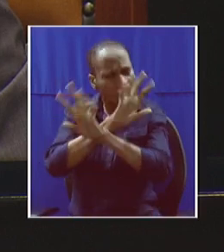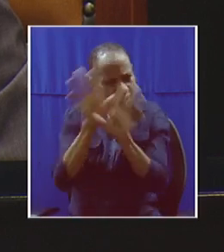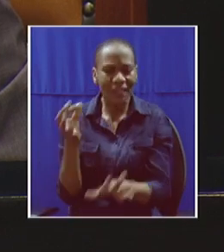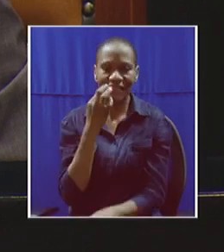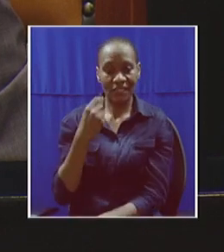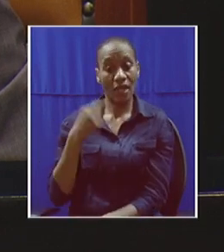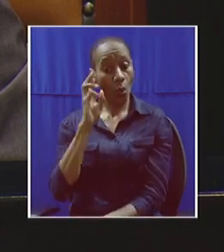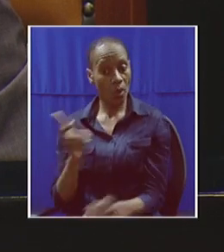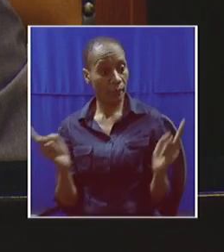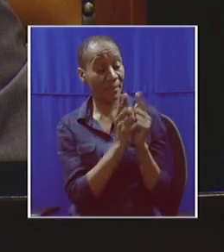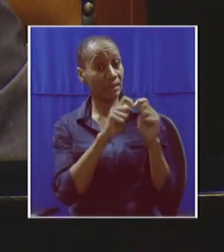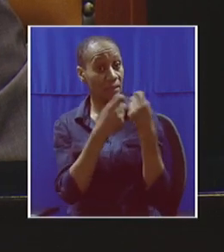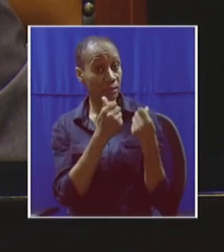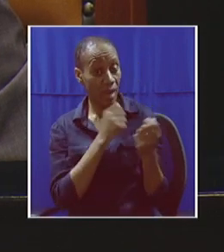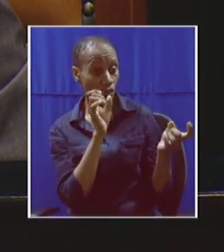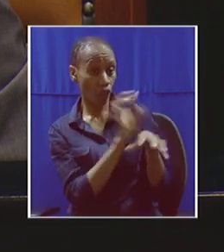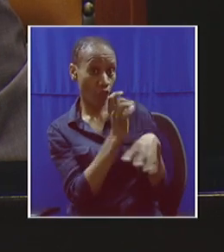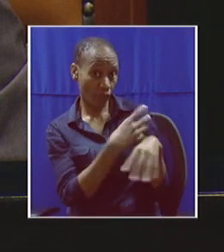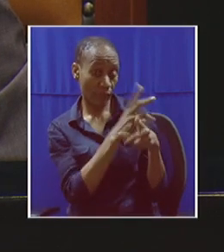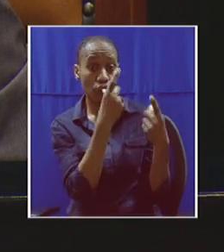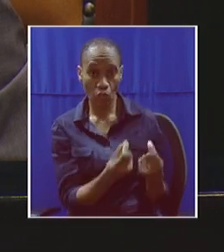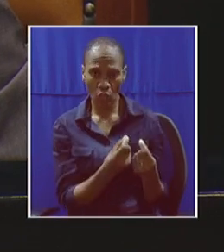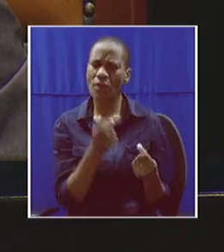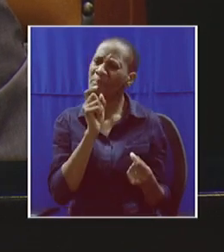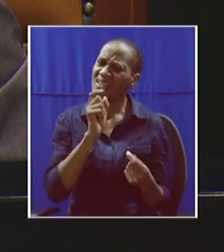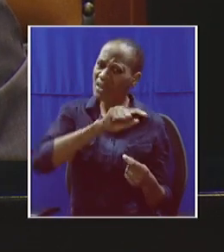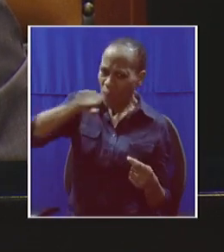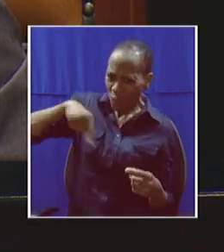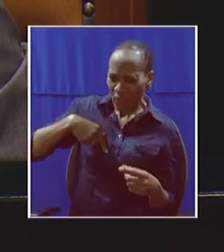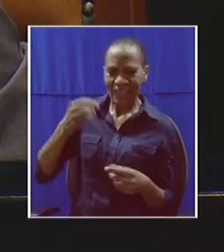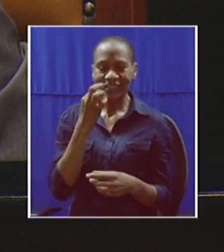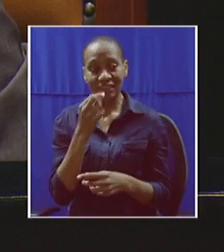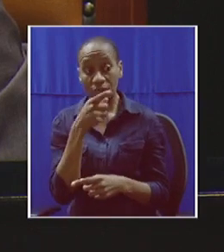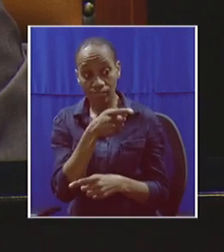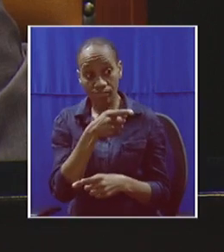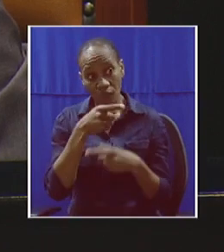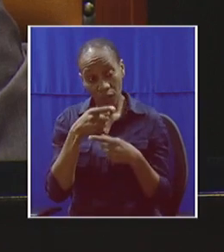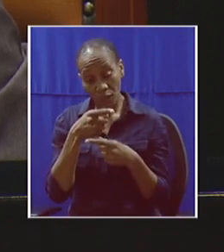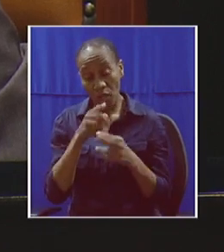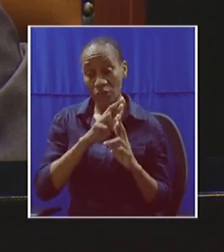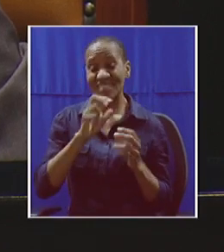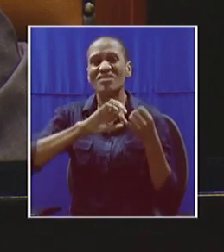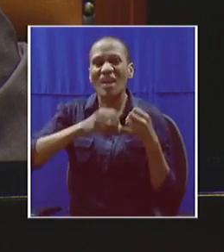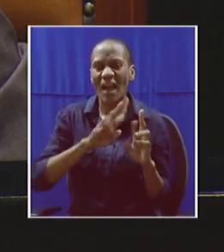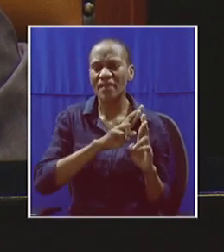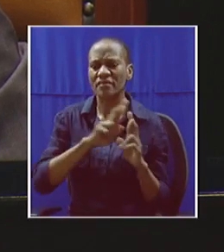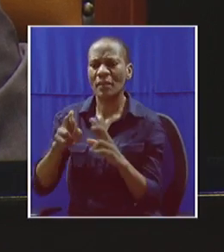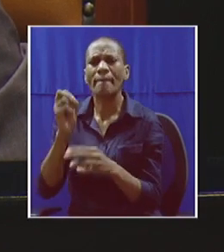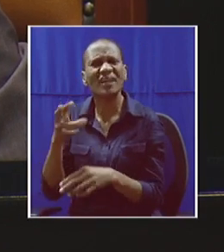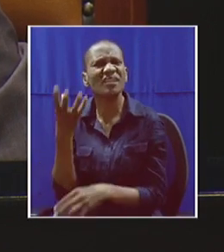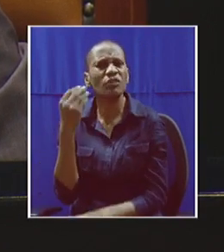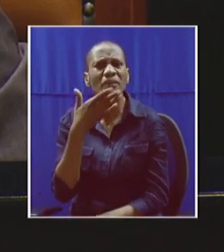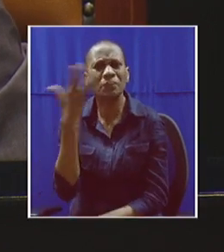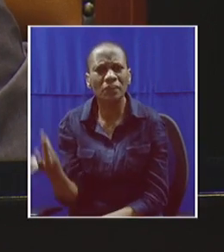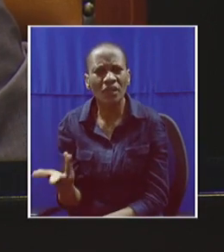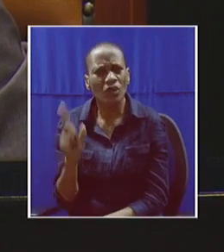consult then we in the house may hold her in contempt if she must leave leads the house on information that she doesn't have so what